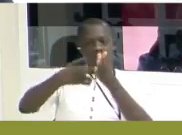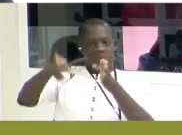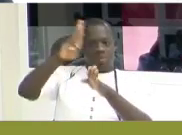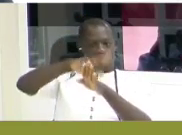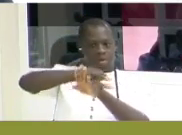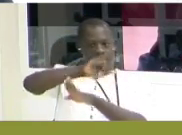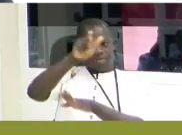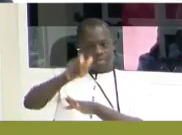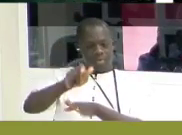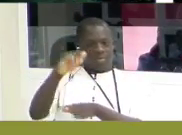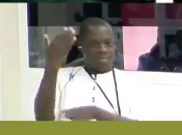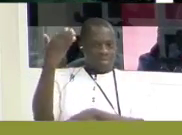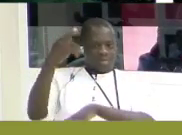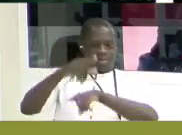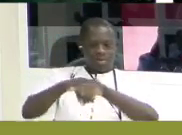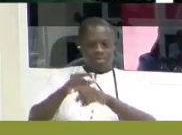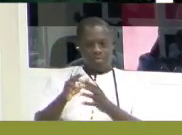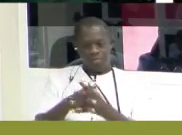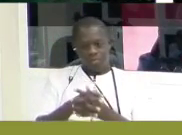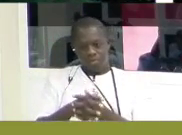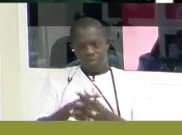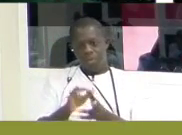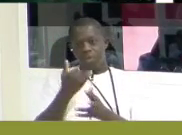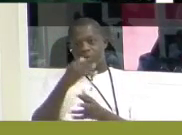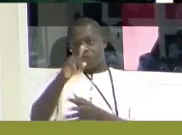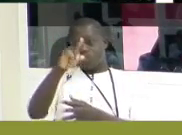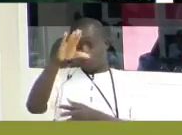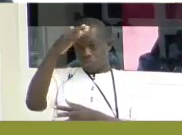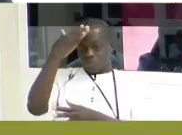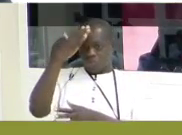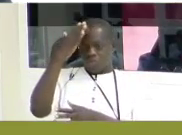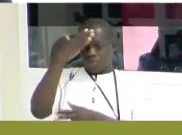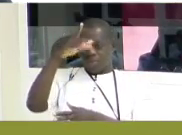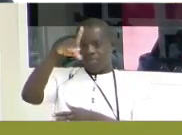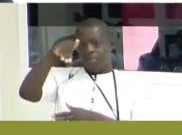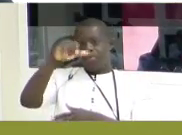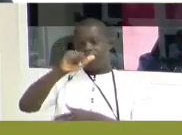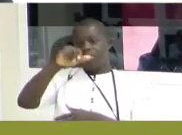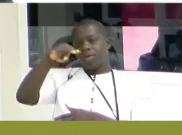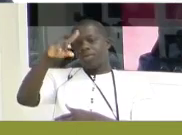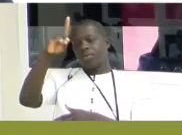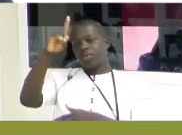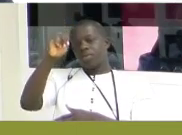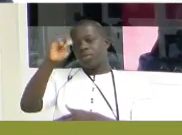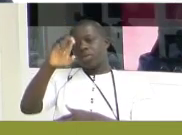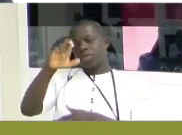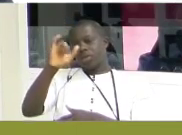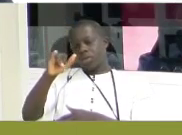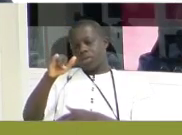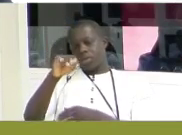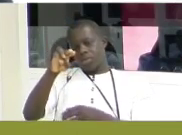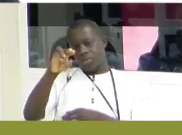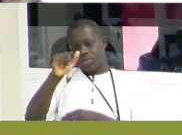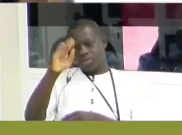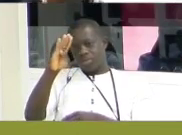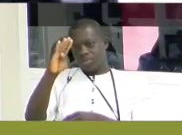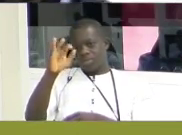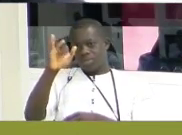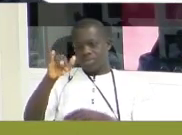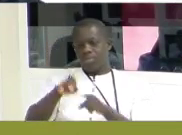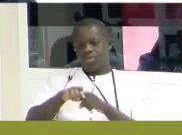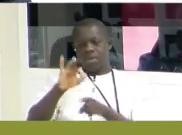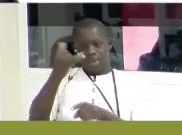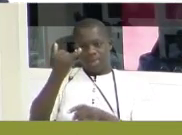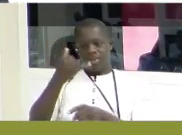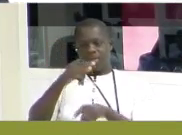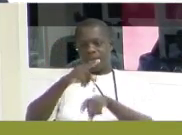Did you actually know Pandey Rimbai from before? Yes, while I was at the Observer, he was with the Point newspaper. Then later on in I think the following